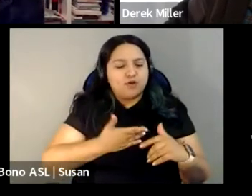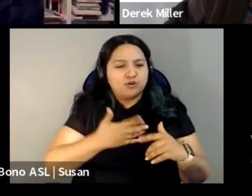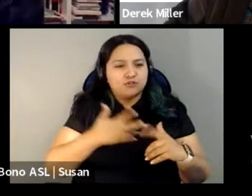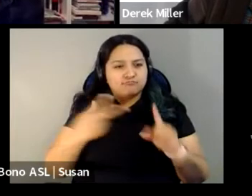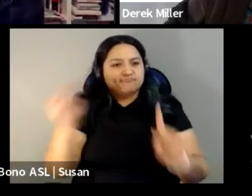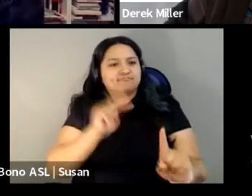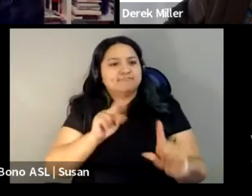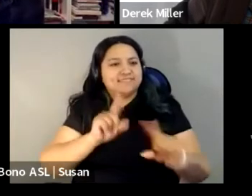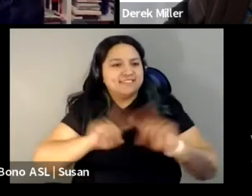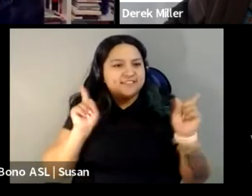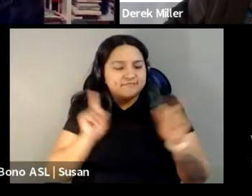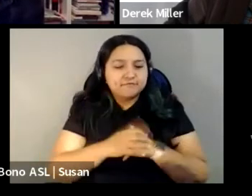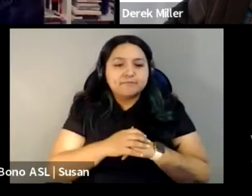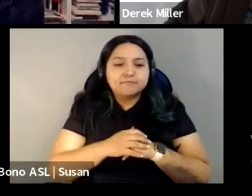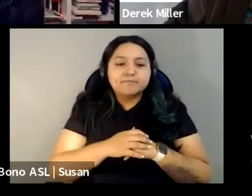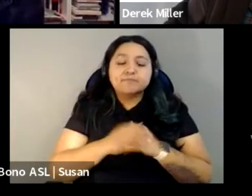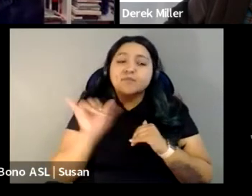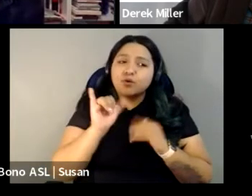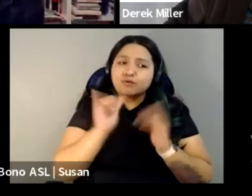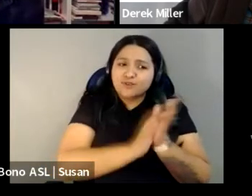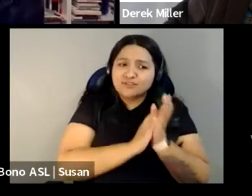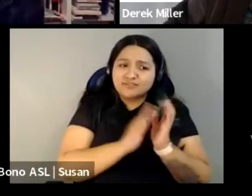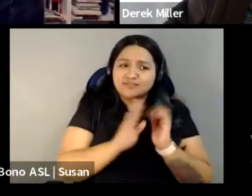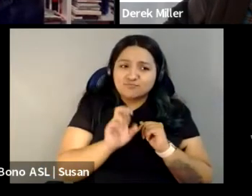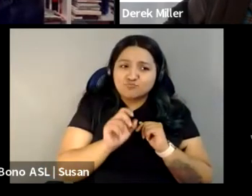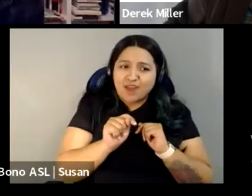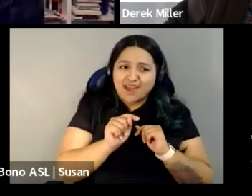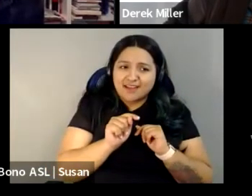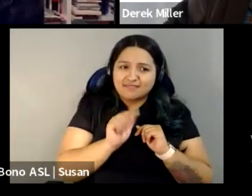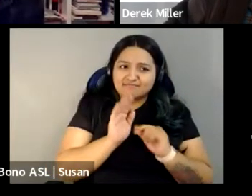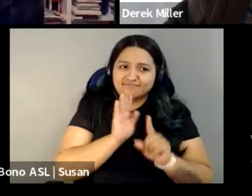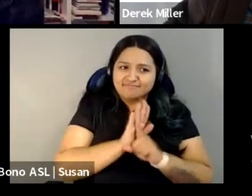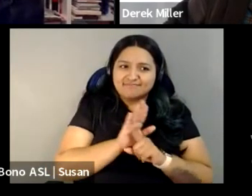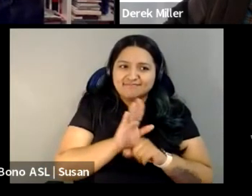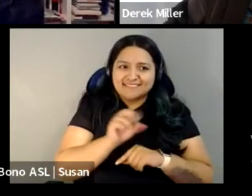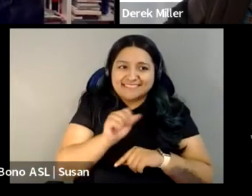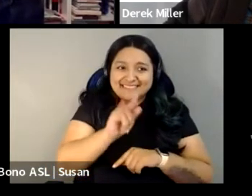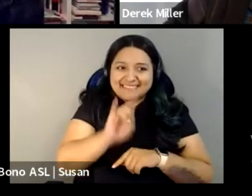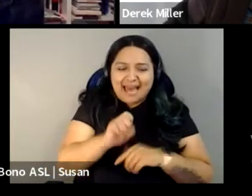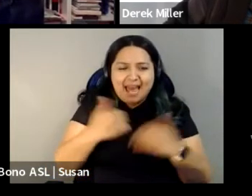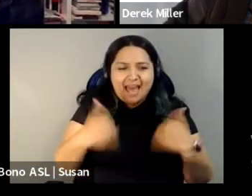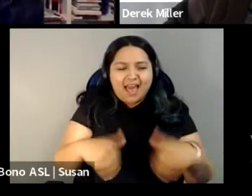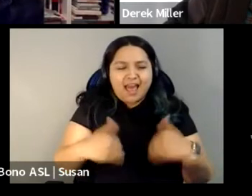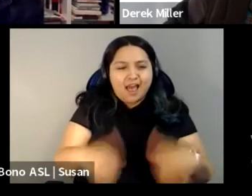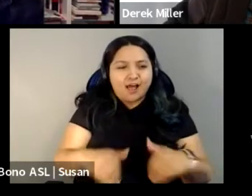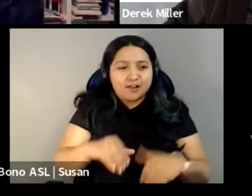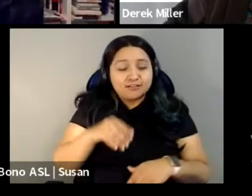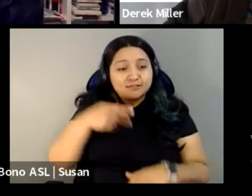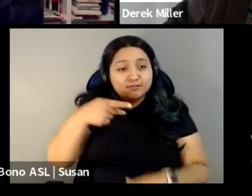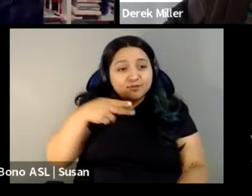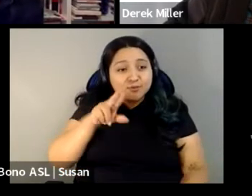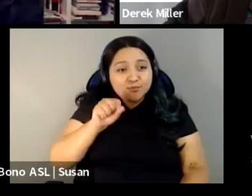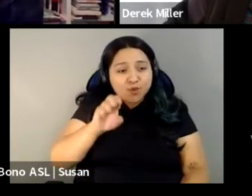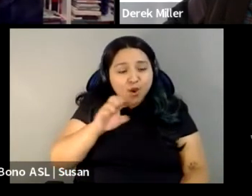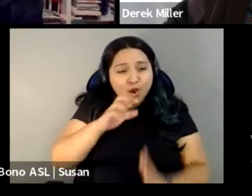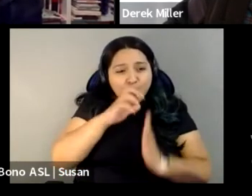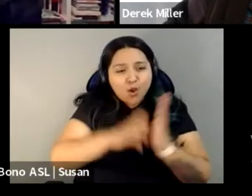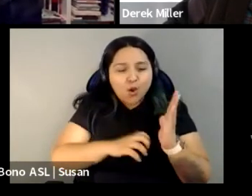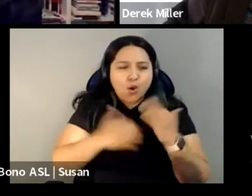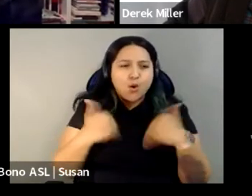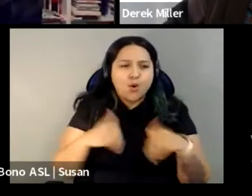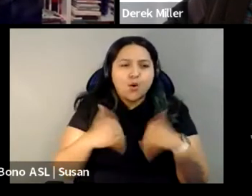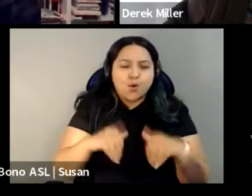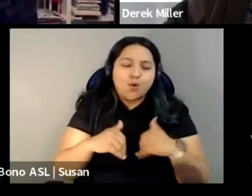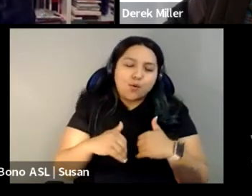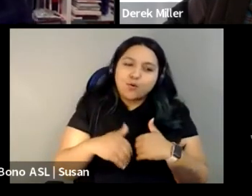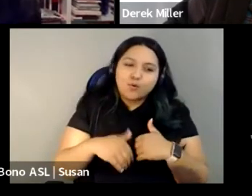want to congratulate Brent on his style. I mean, that is some crisp prose. And there's engaging footnotes, right,